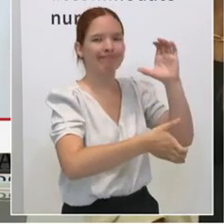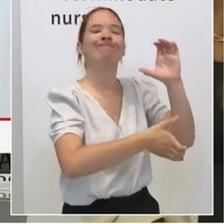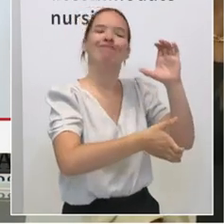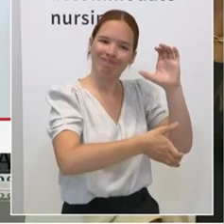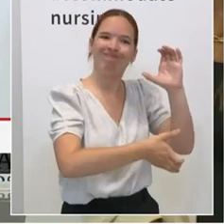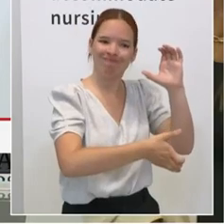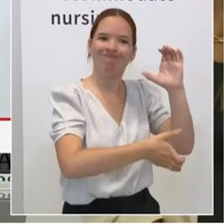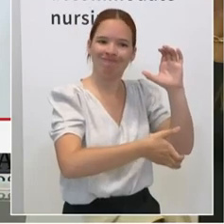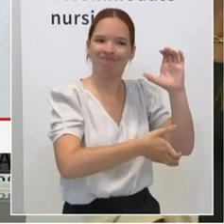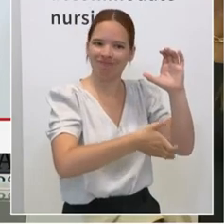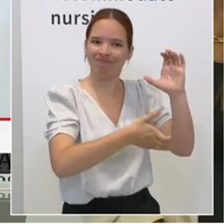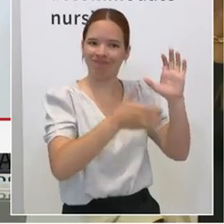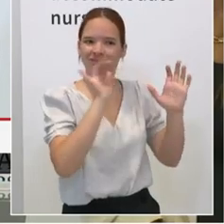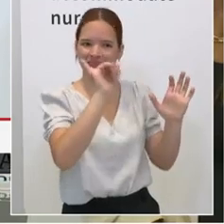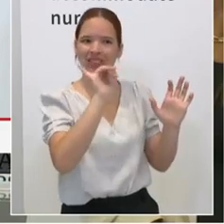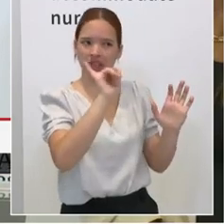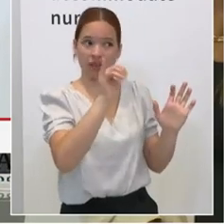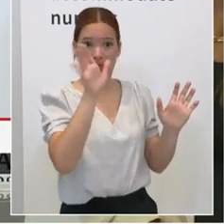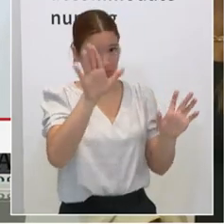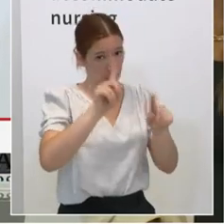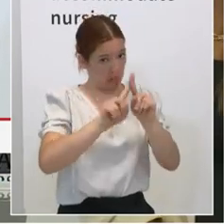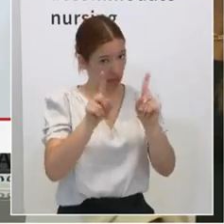reconciled.